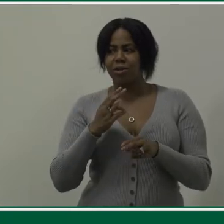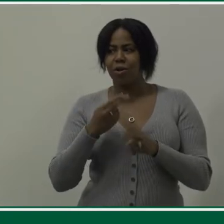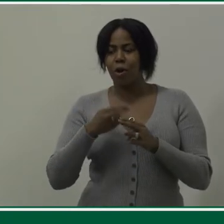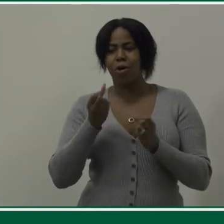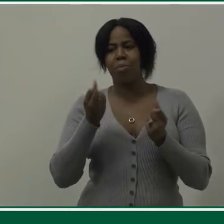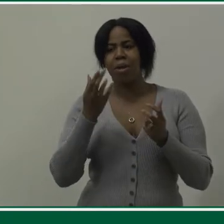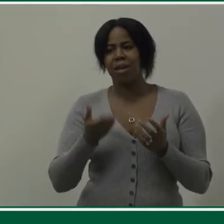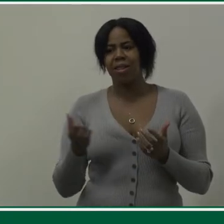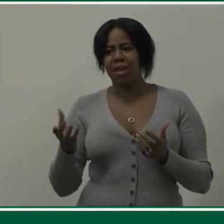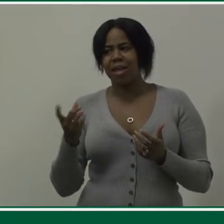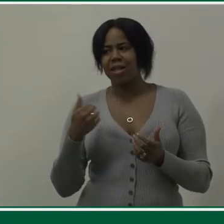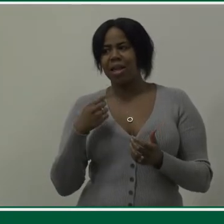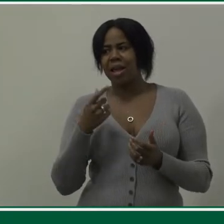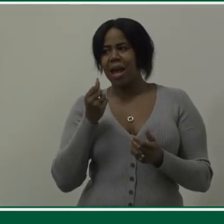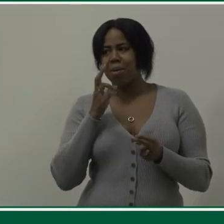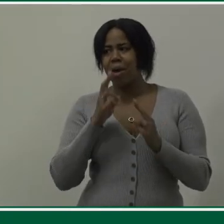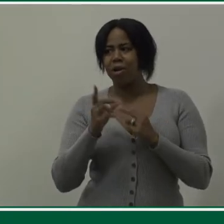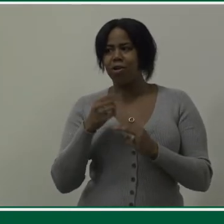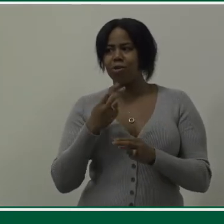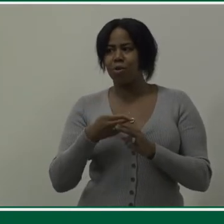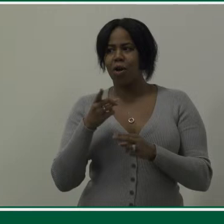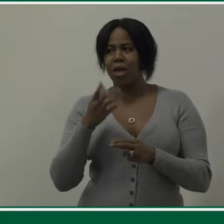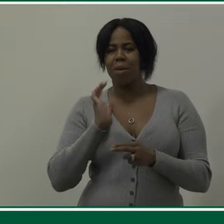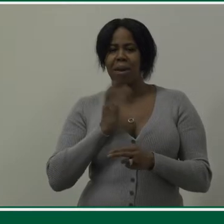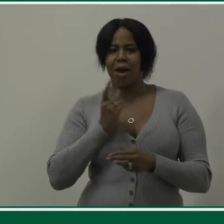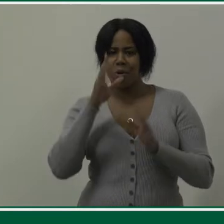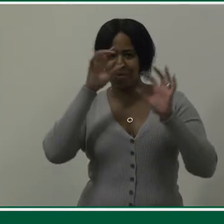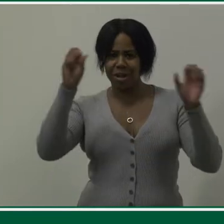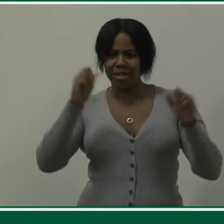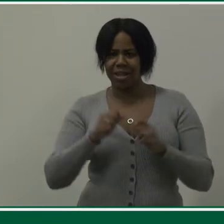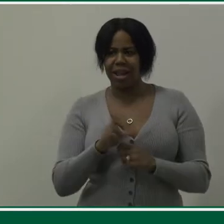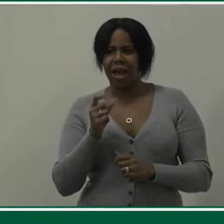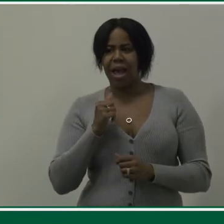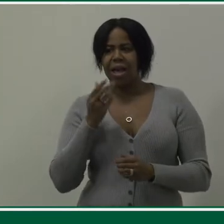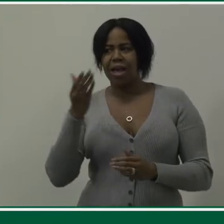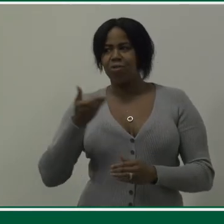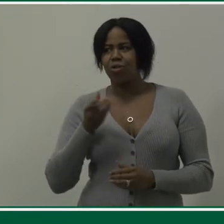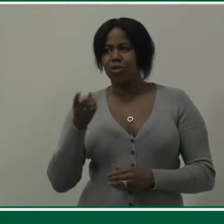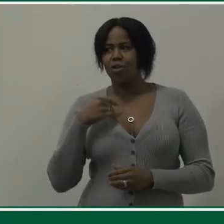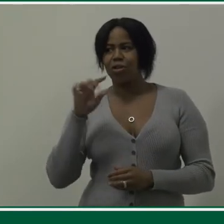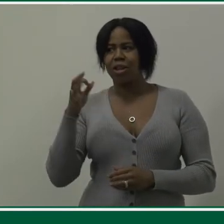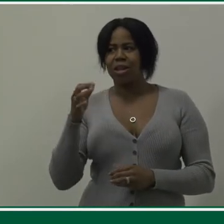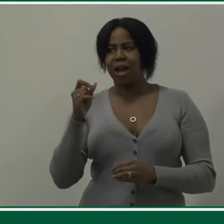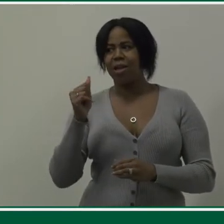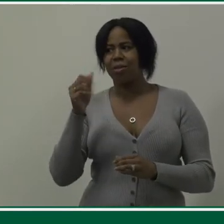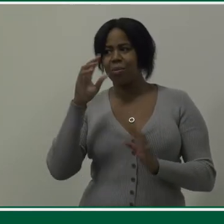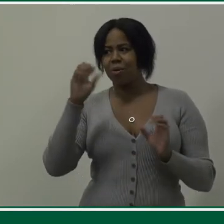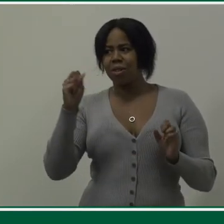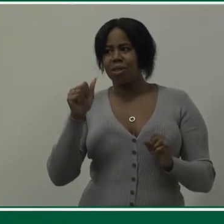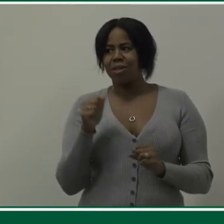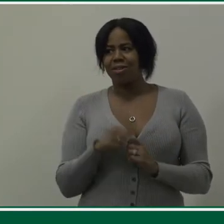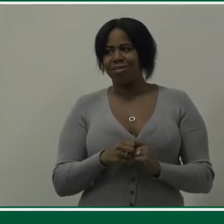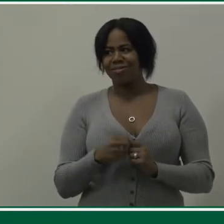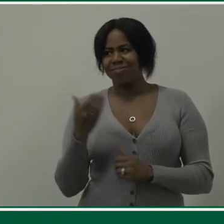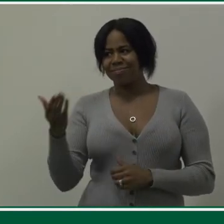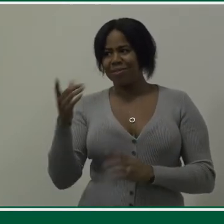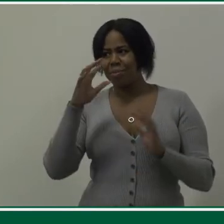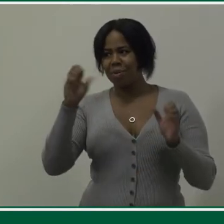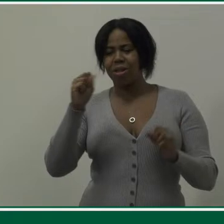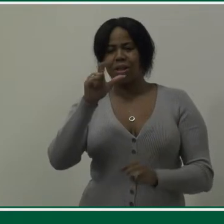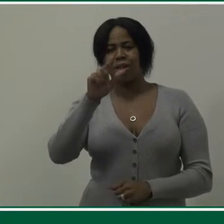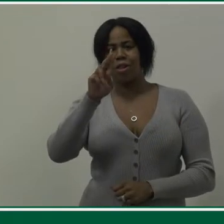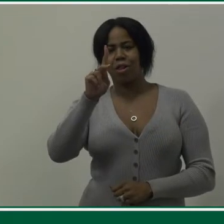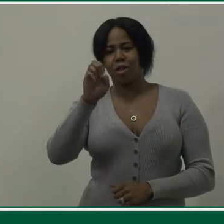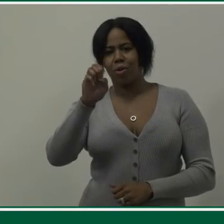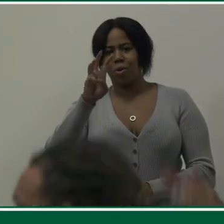to be able to call him our president. I introduce to you the 9th president of California State University, Sacramento, President Luke Wood.